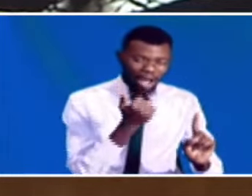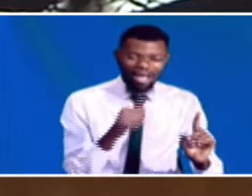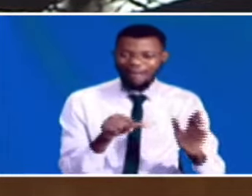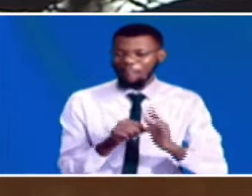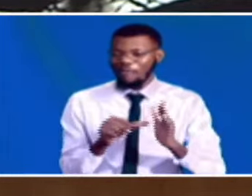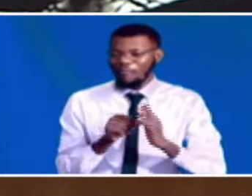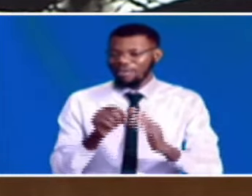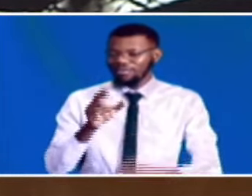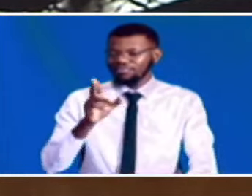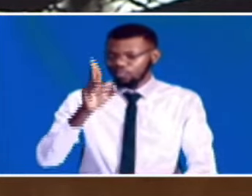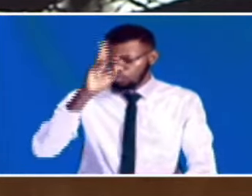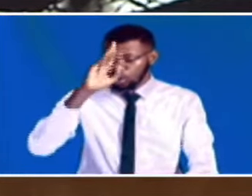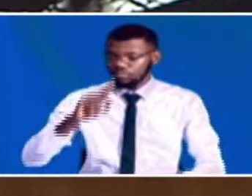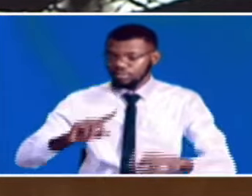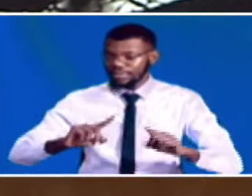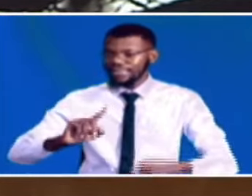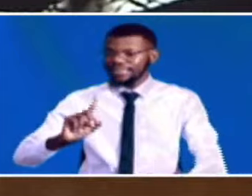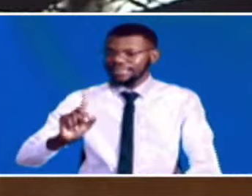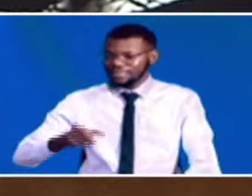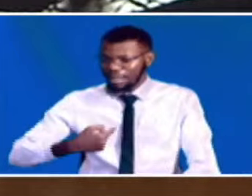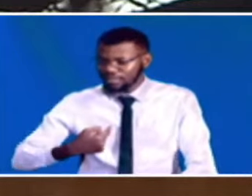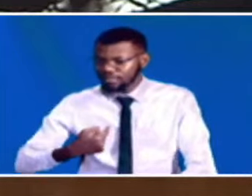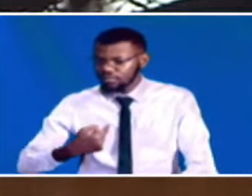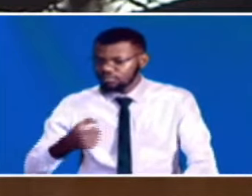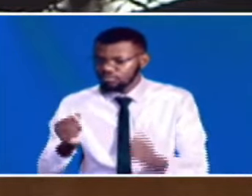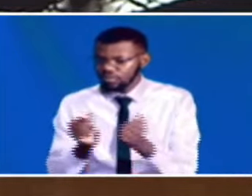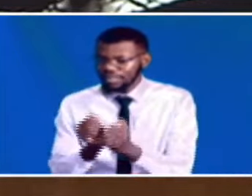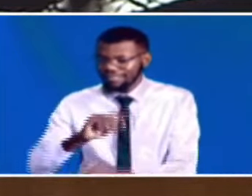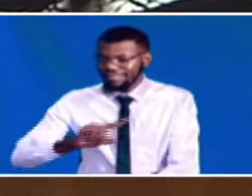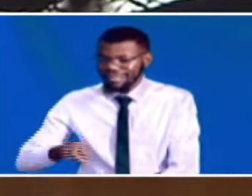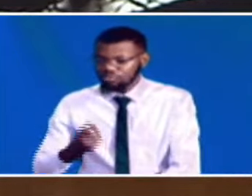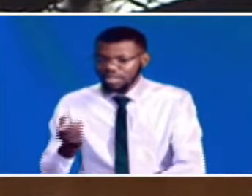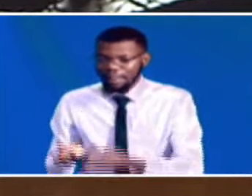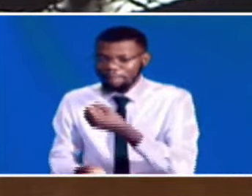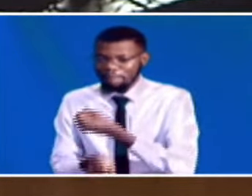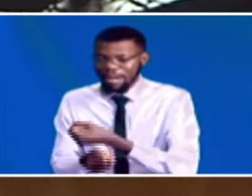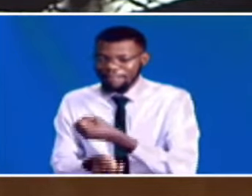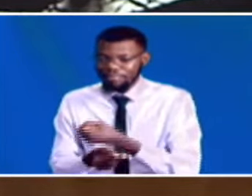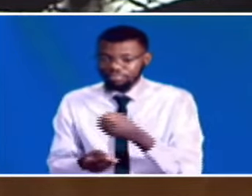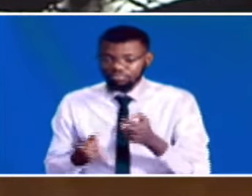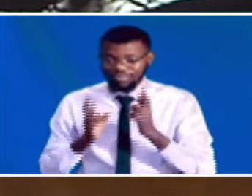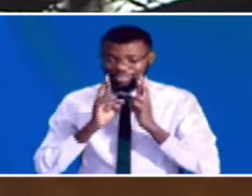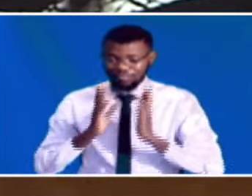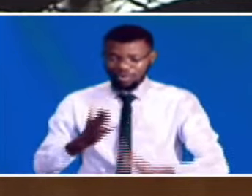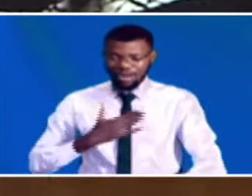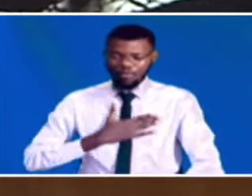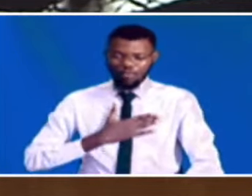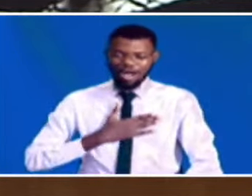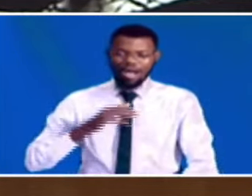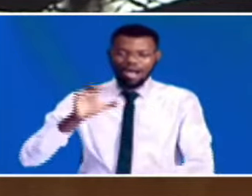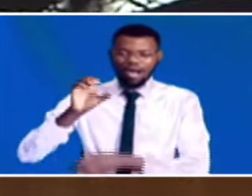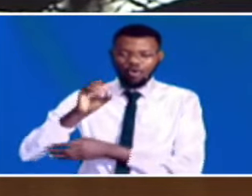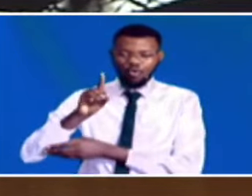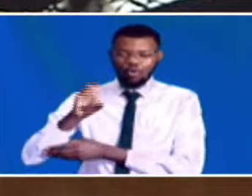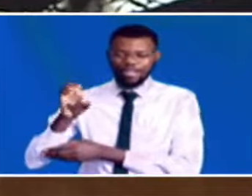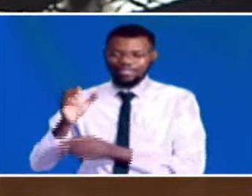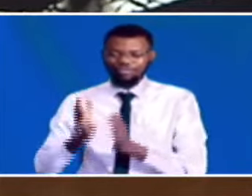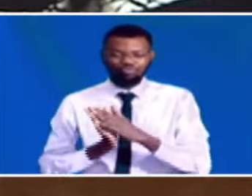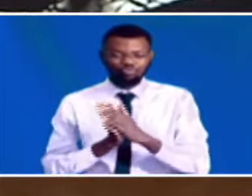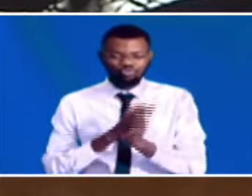demand of 10,000 shillings bribe. Our very own investigative reporter, Ode Francis, with that detailed